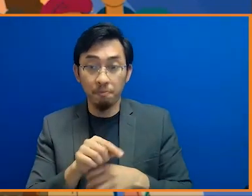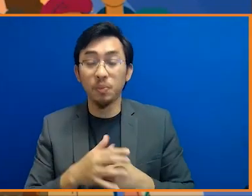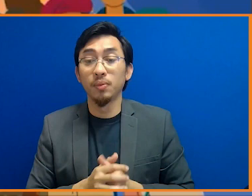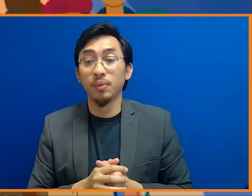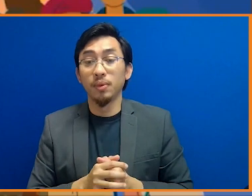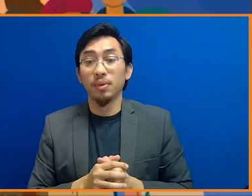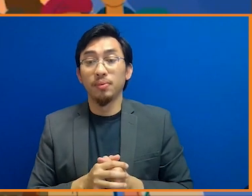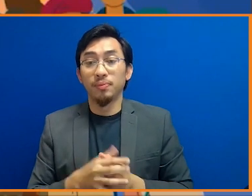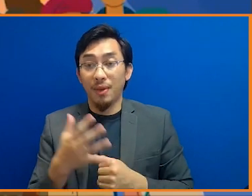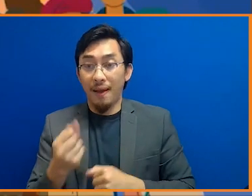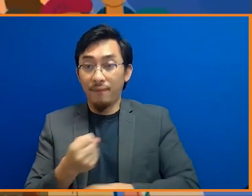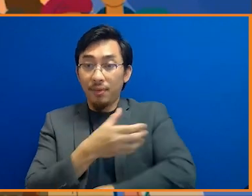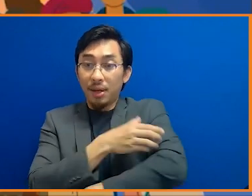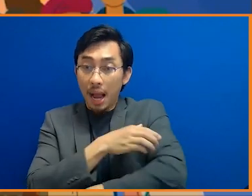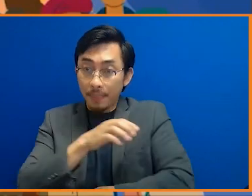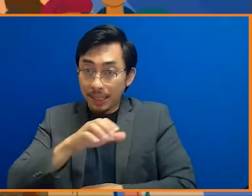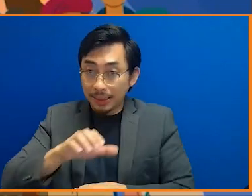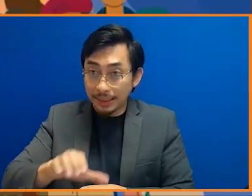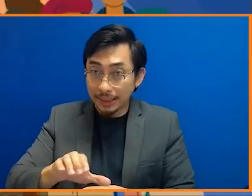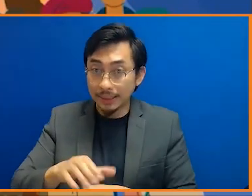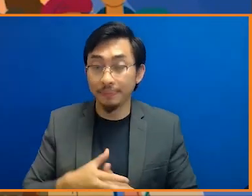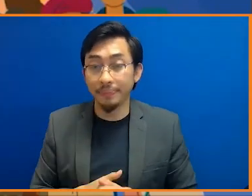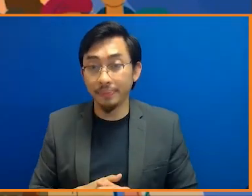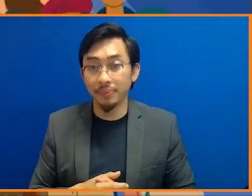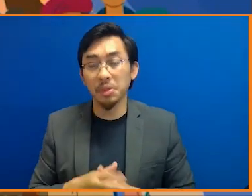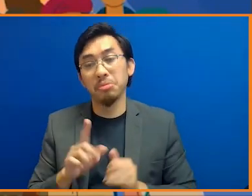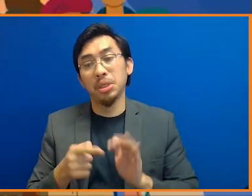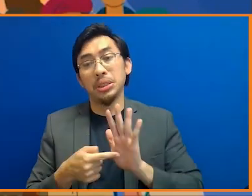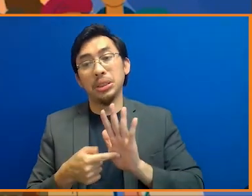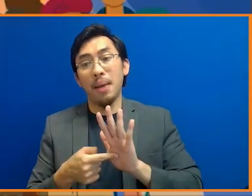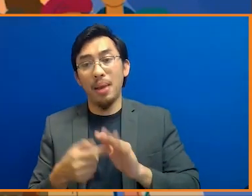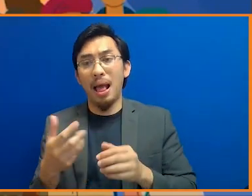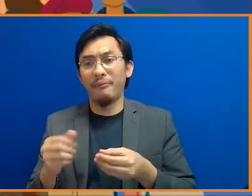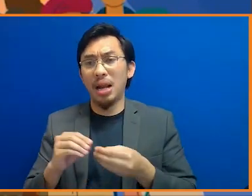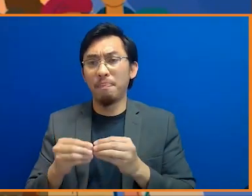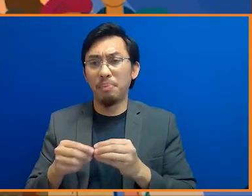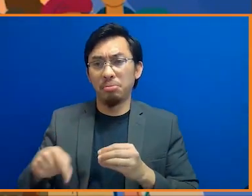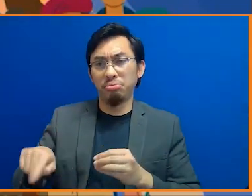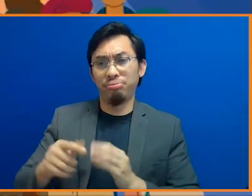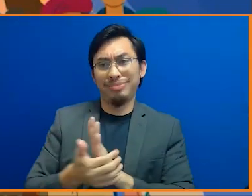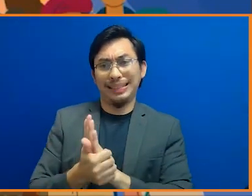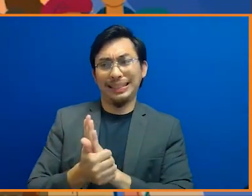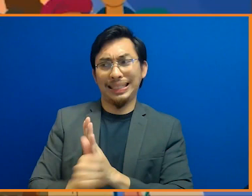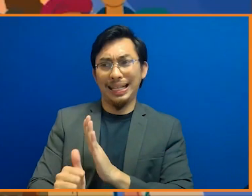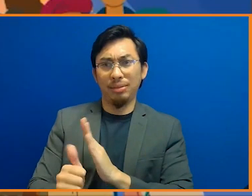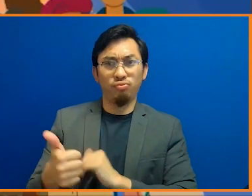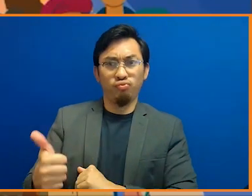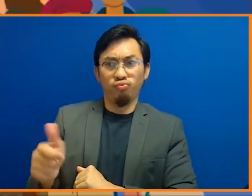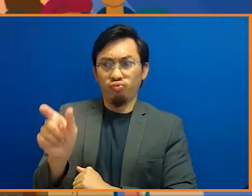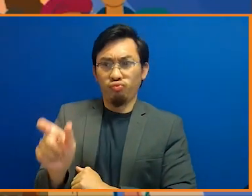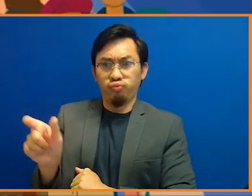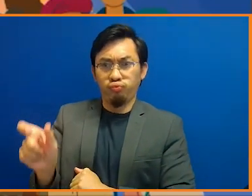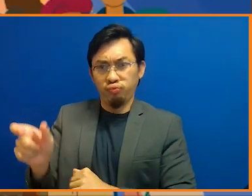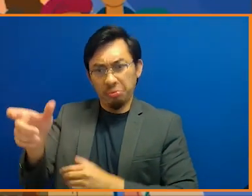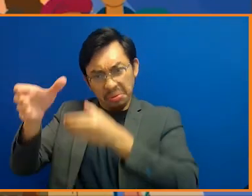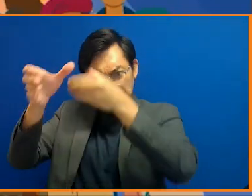vulnerability. Then capacity, for example, we can have a number of trained and skilled